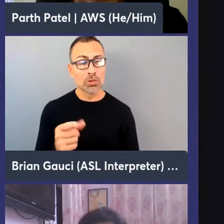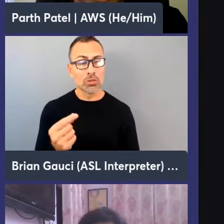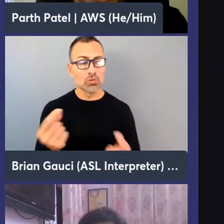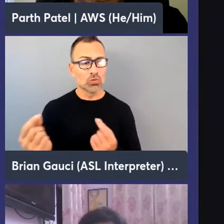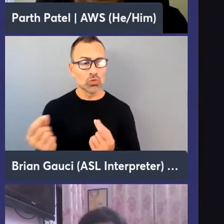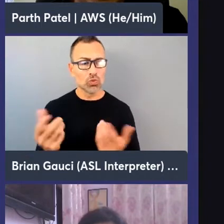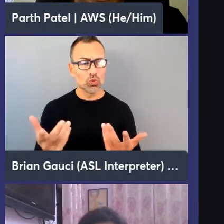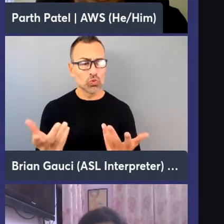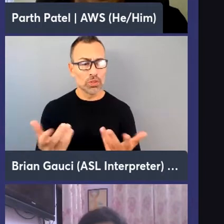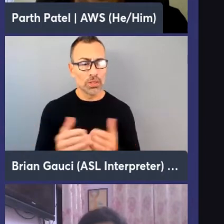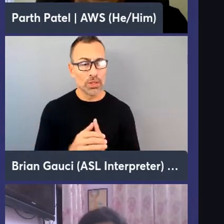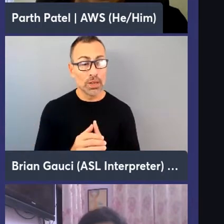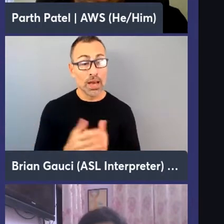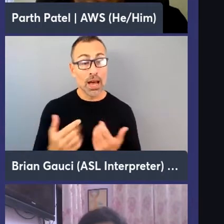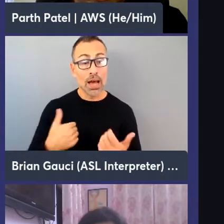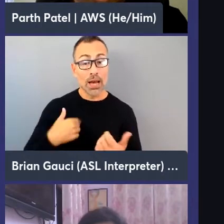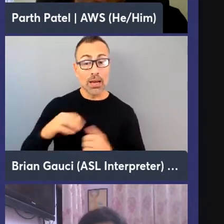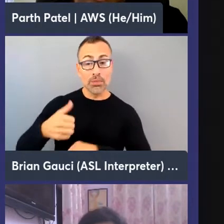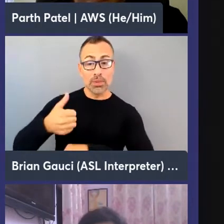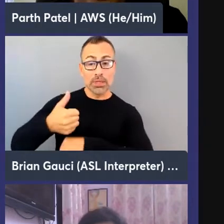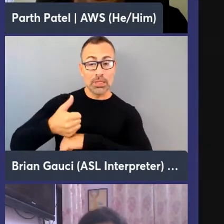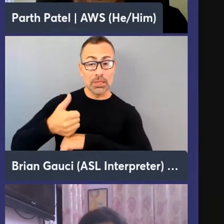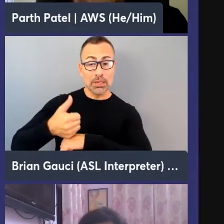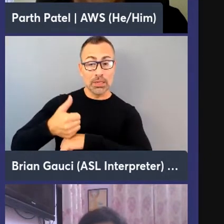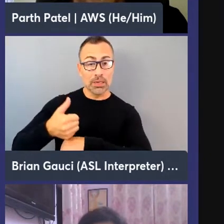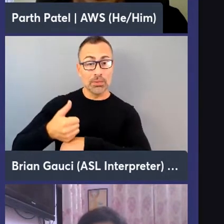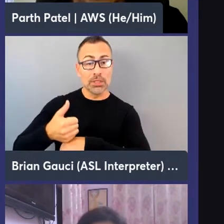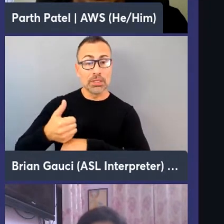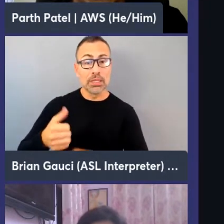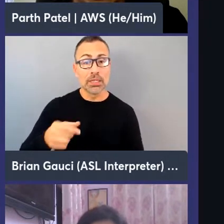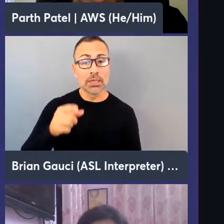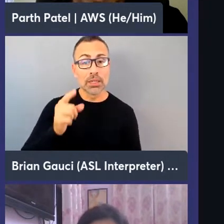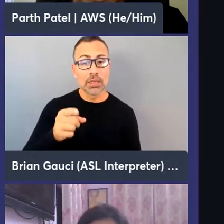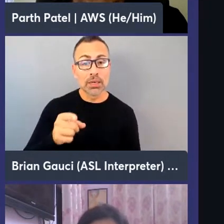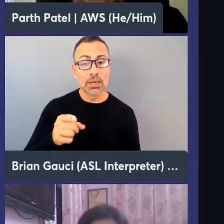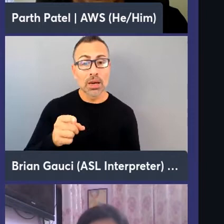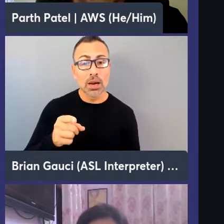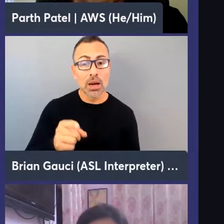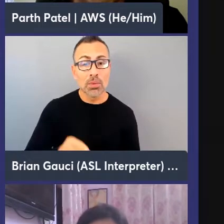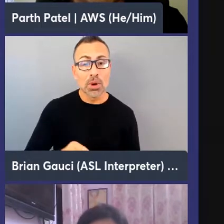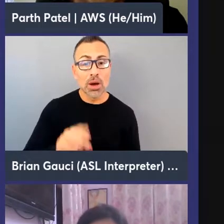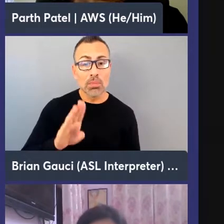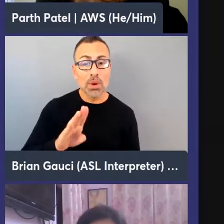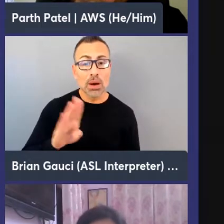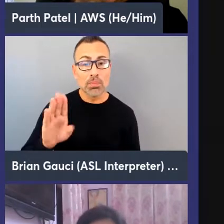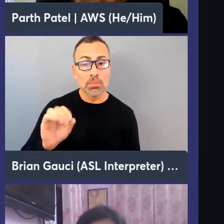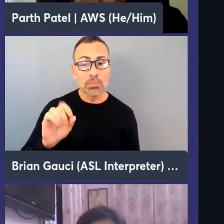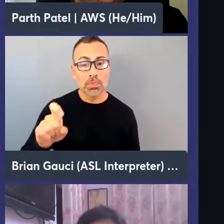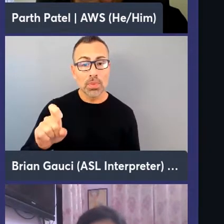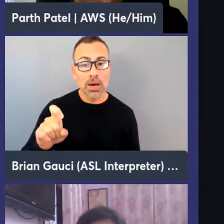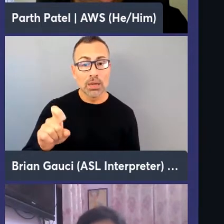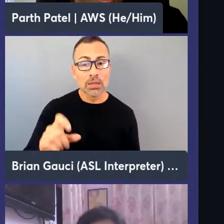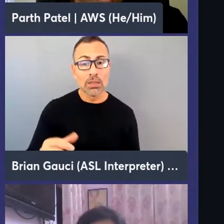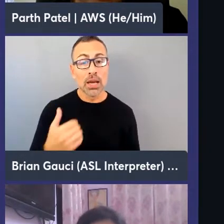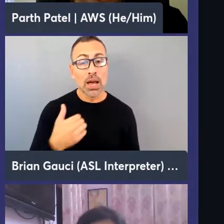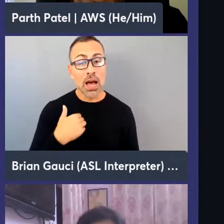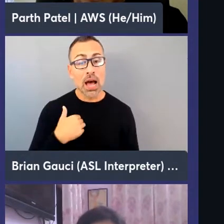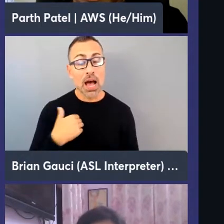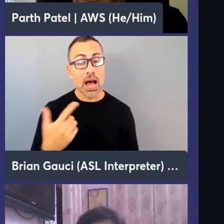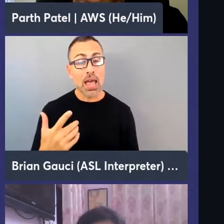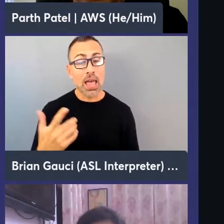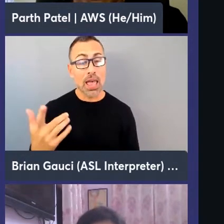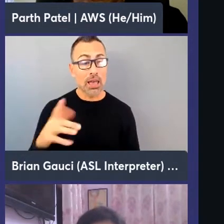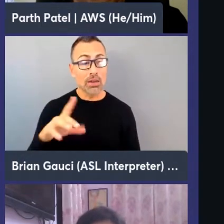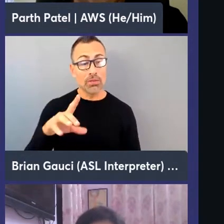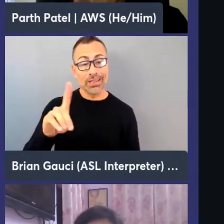I'm setting up a bounding box. The way it works is I have a deforestation use case where I am